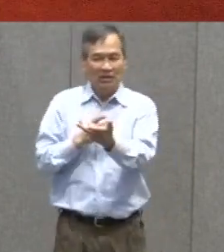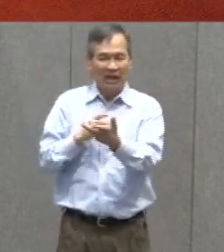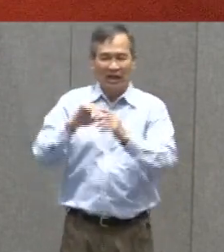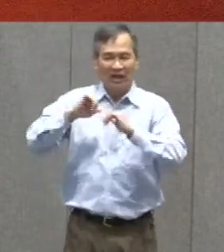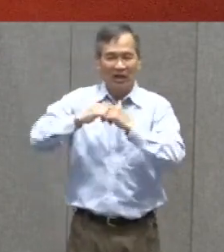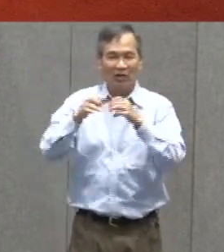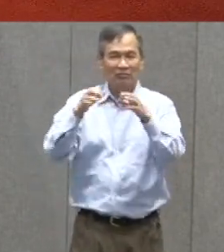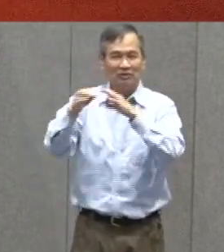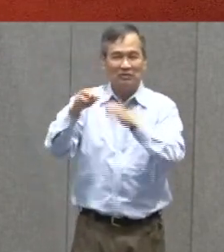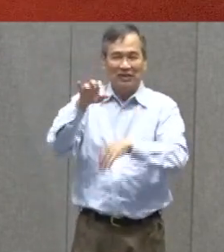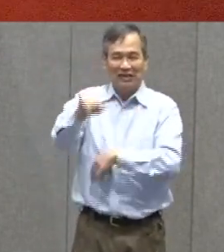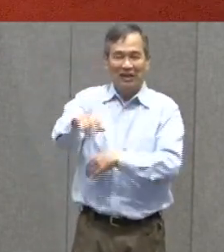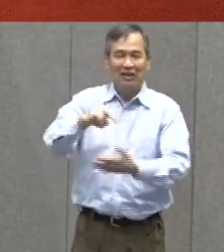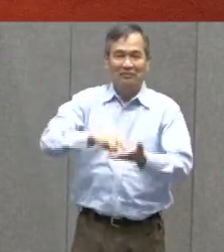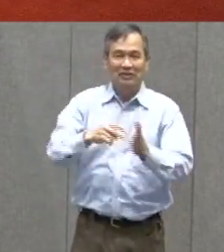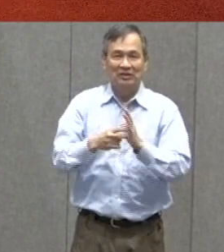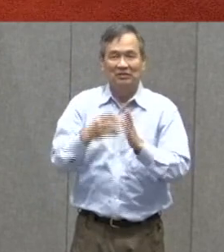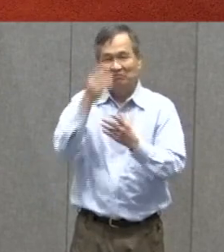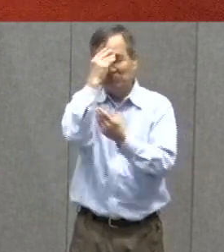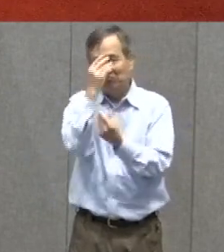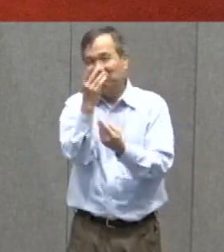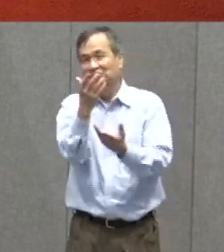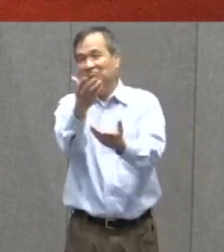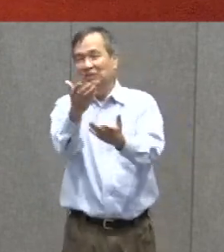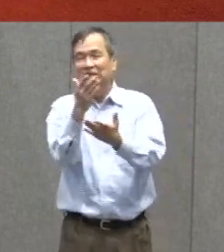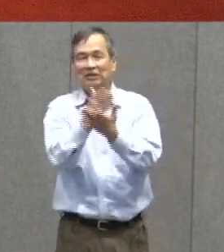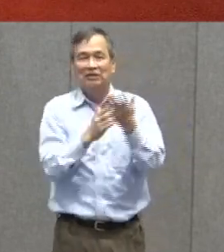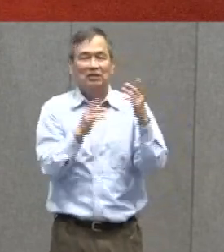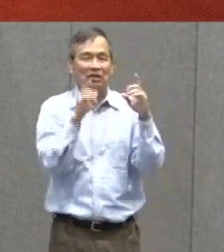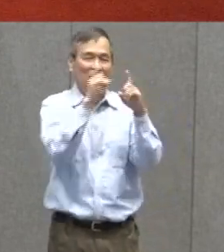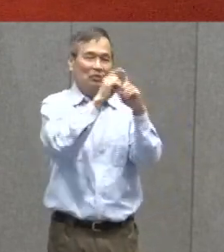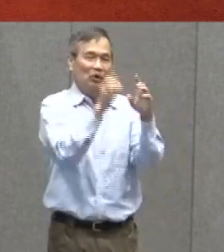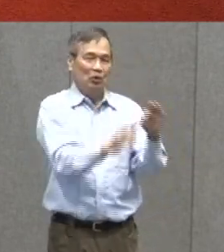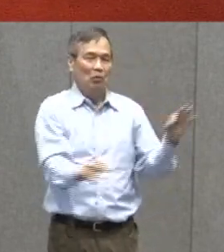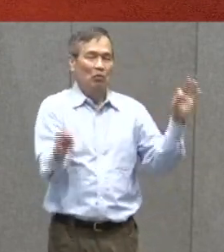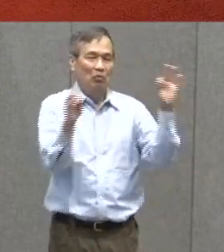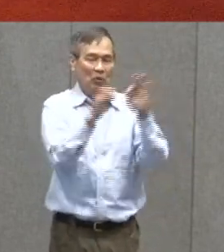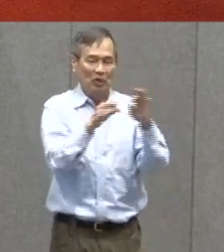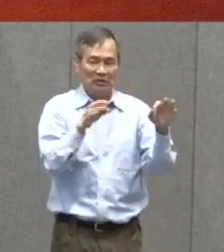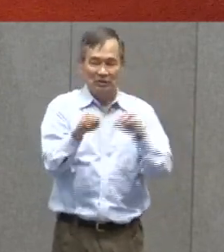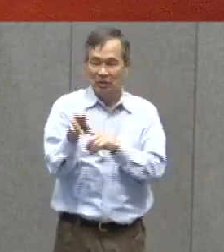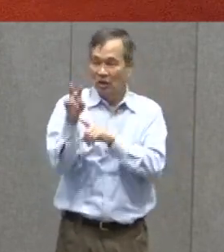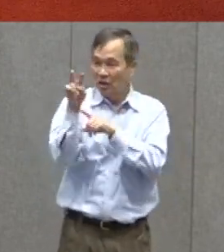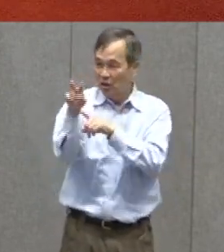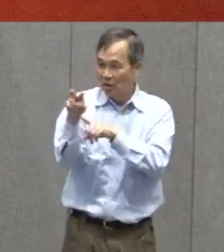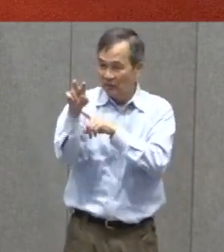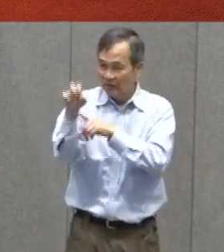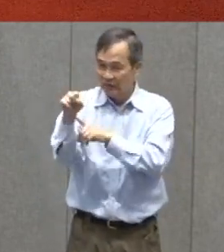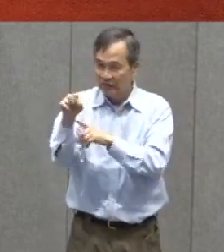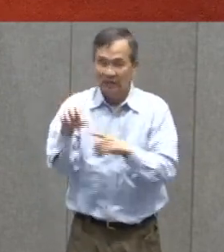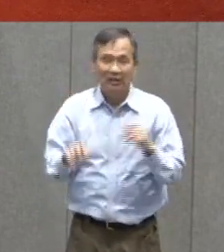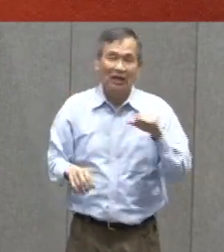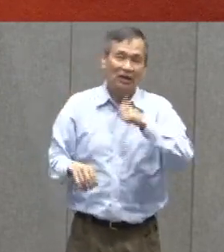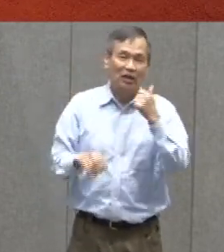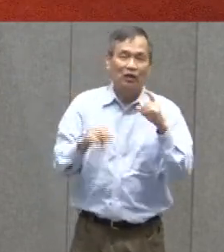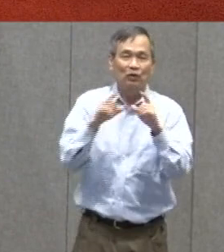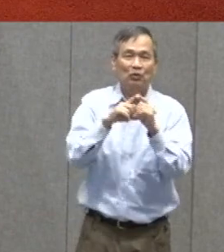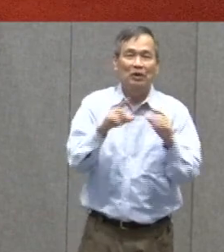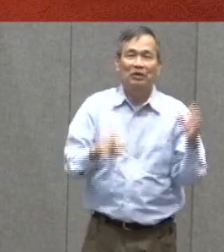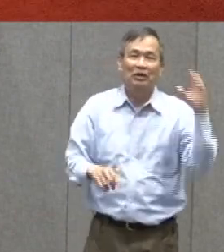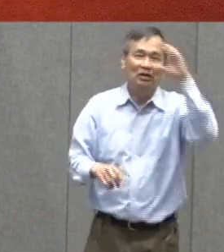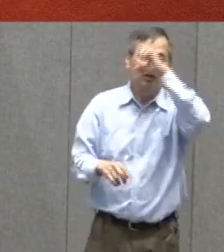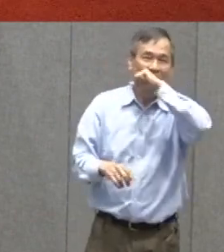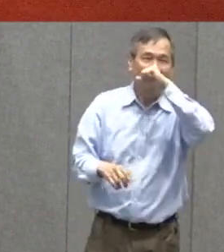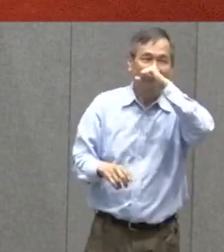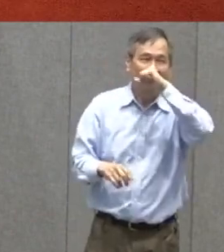So I have some vocabulary words right here that are very important. So there's observations and there's assumptions, okay?